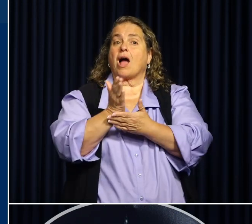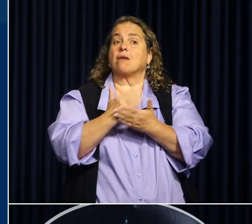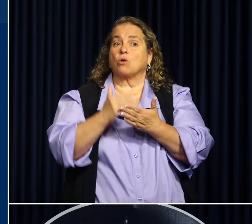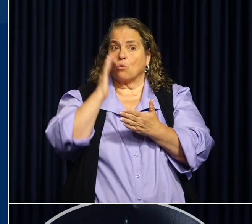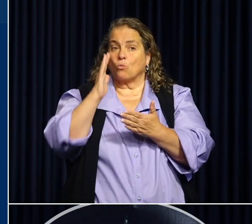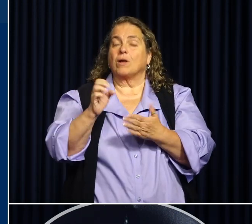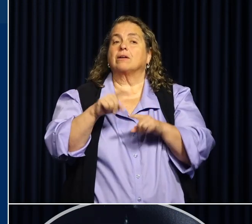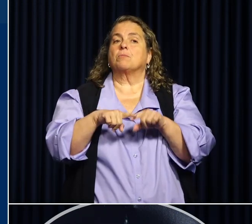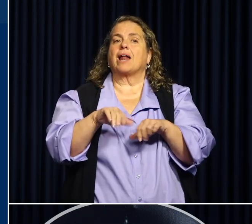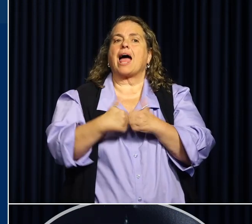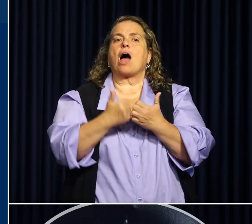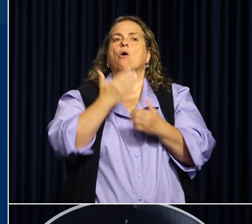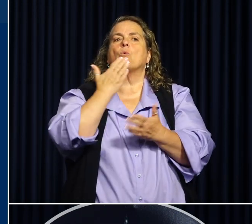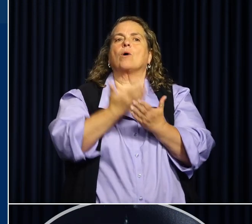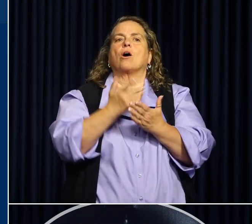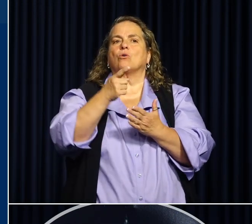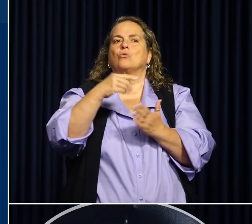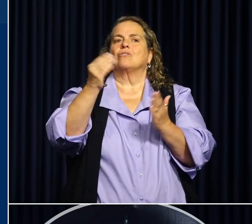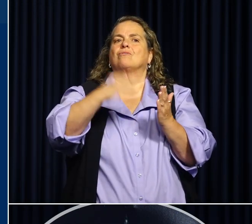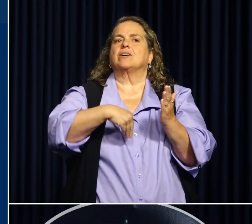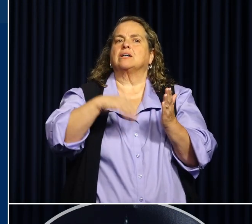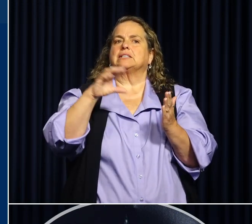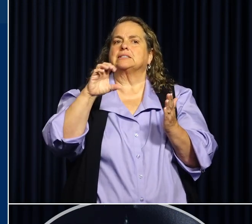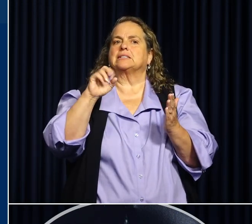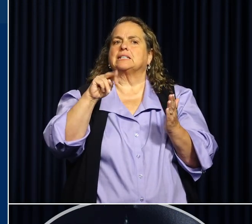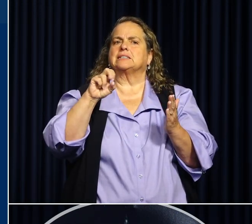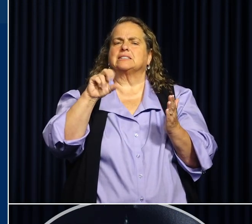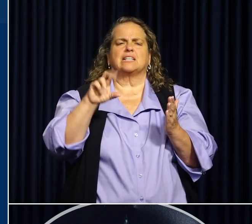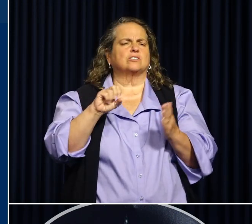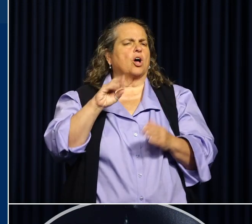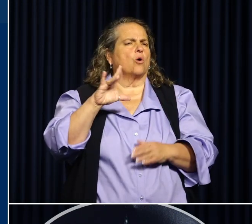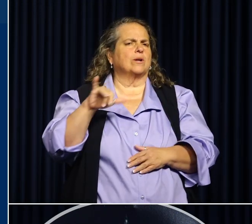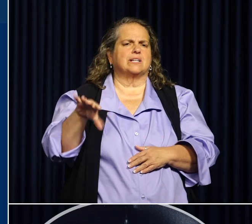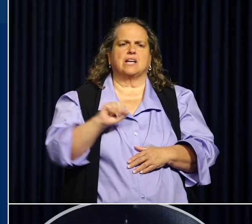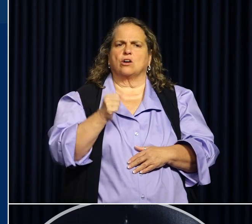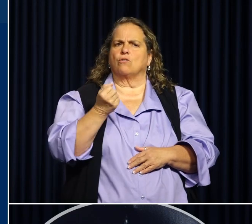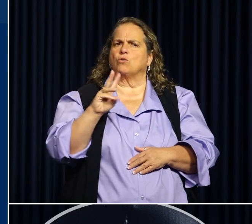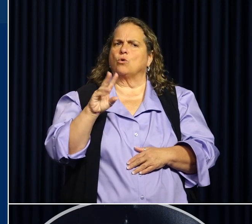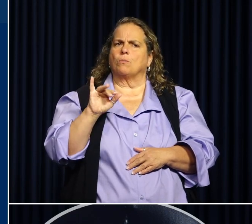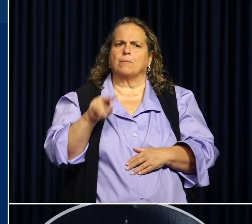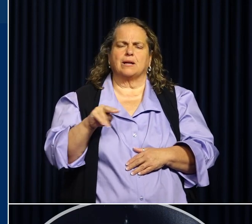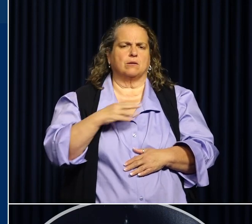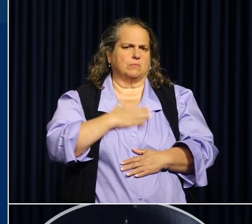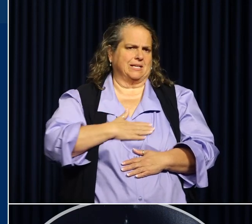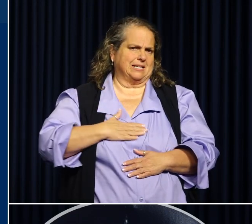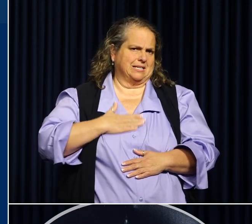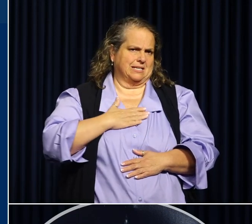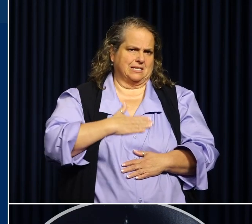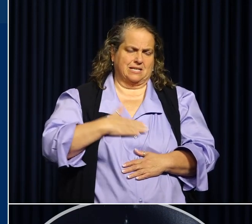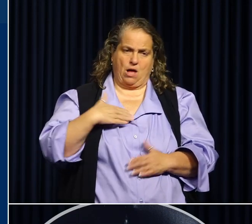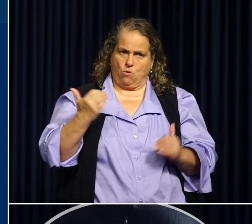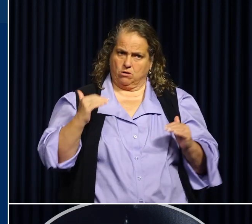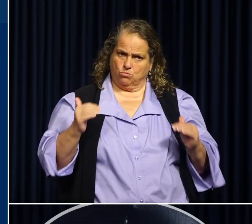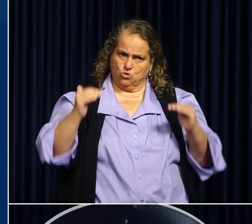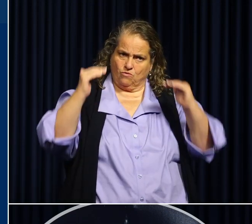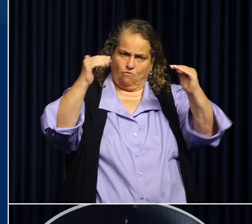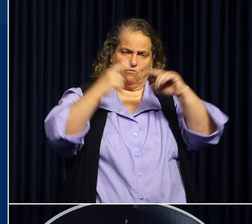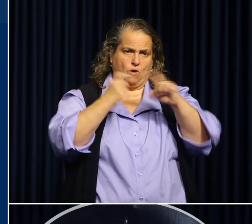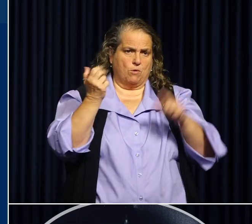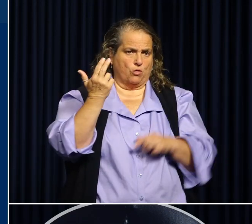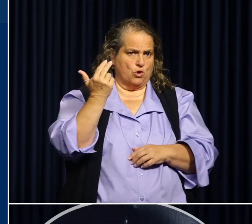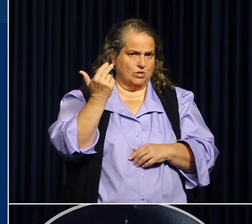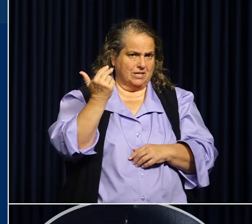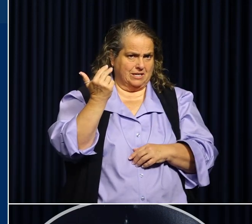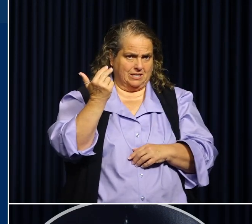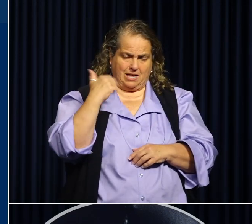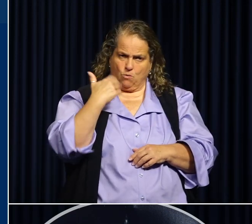filled out your census. It just takes a couple of minutes. So please do it. I want to move up from 13th. I want to do better than that. I want to